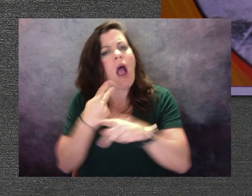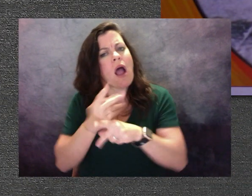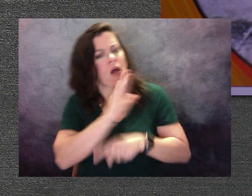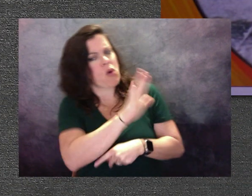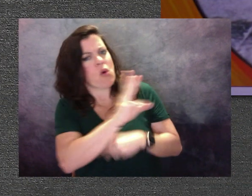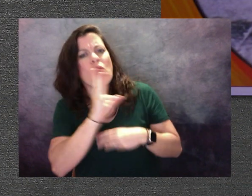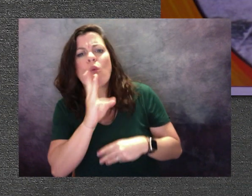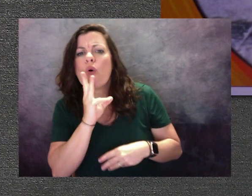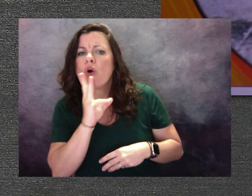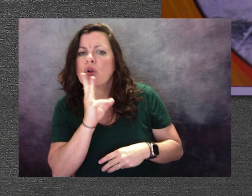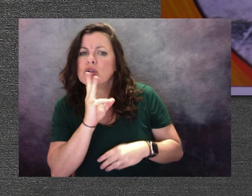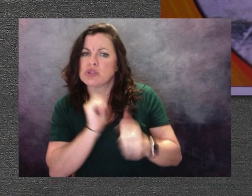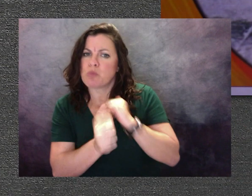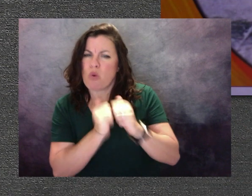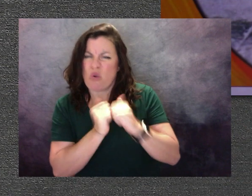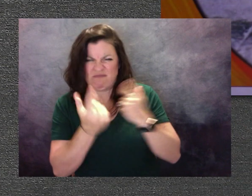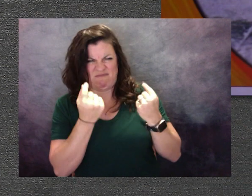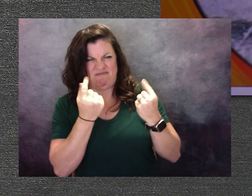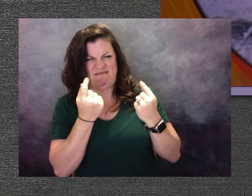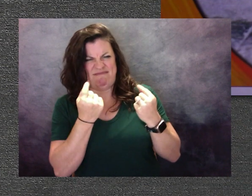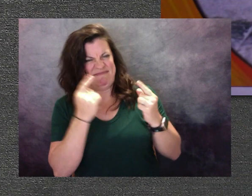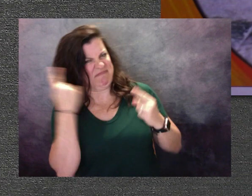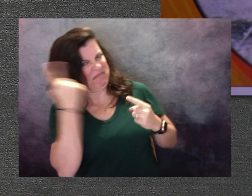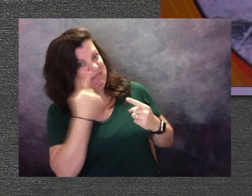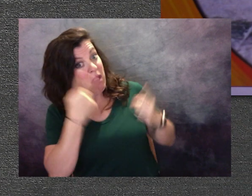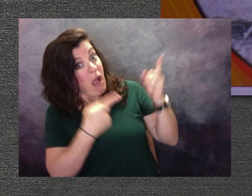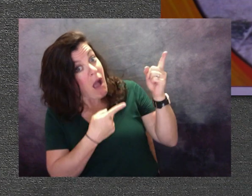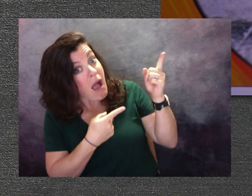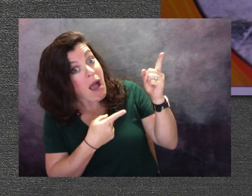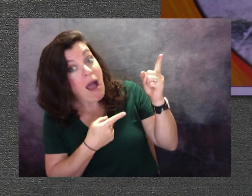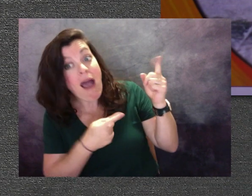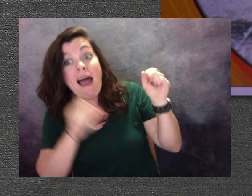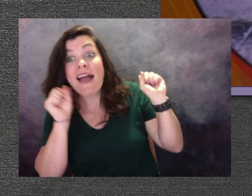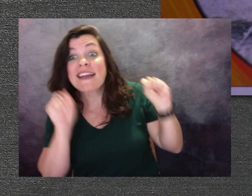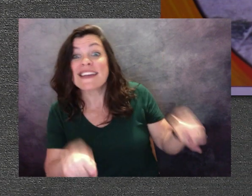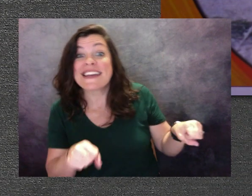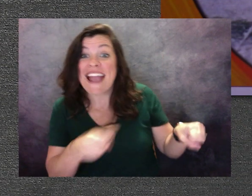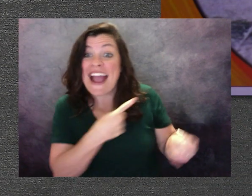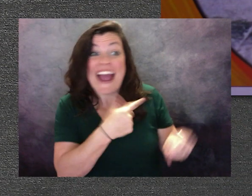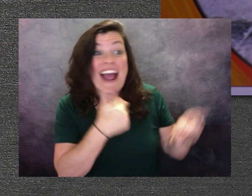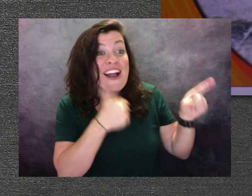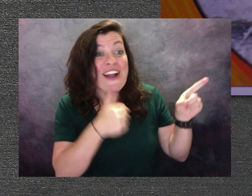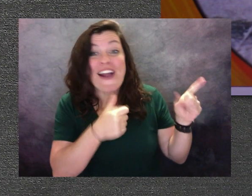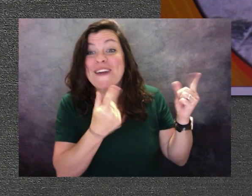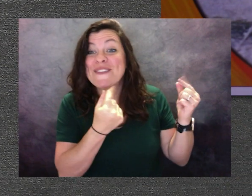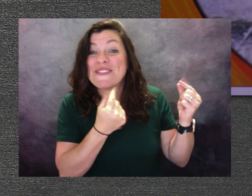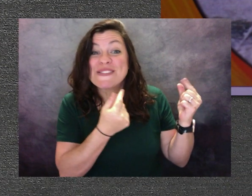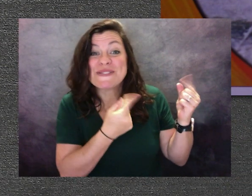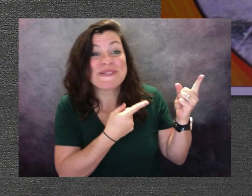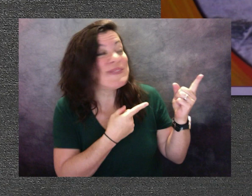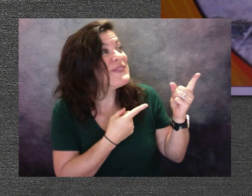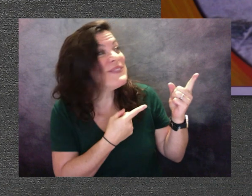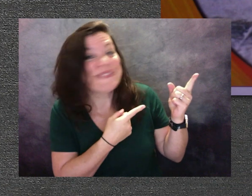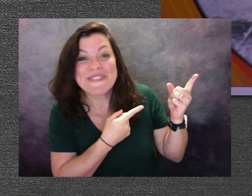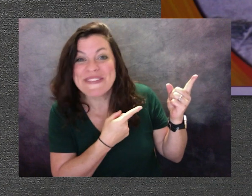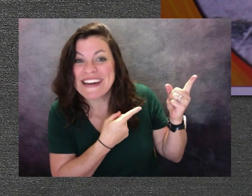Oh, check out this little girl right here. She's doing a water sport. You can sail in a boat